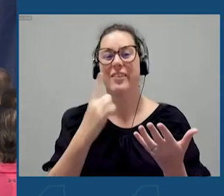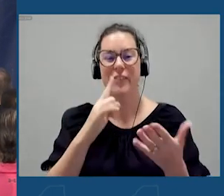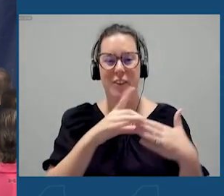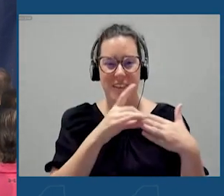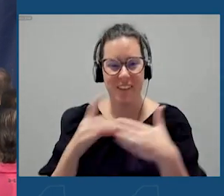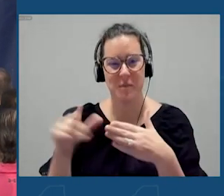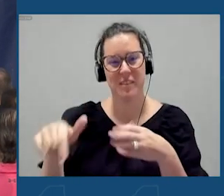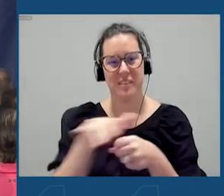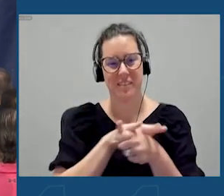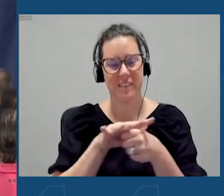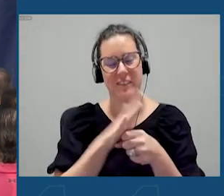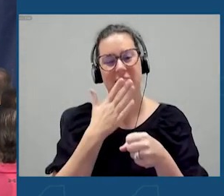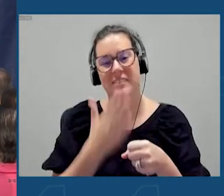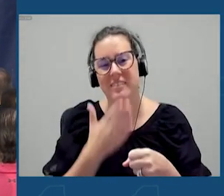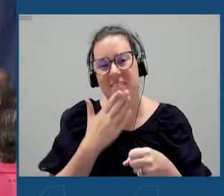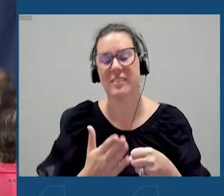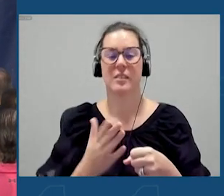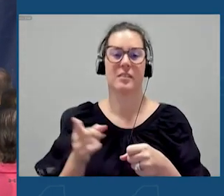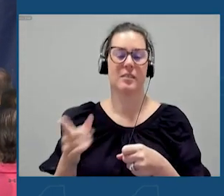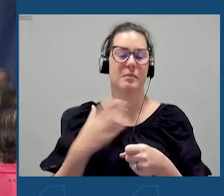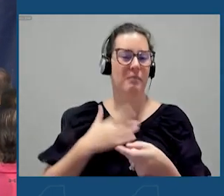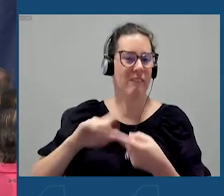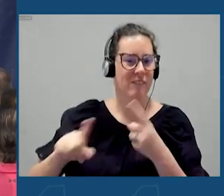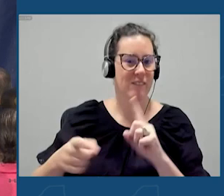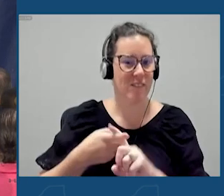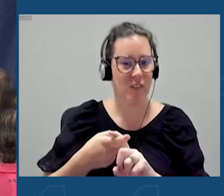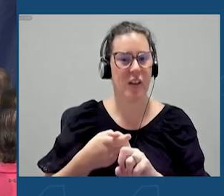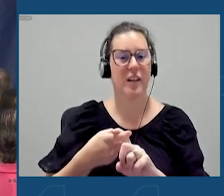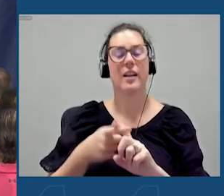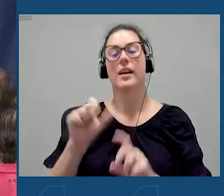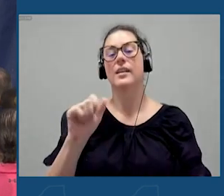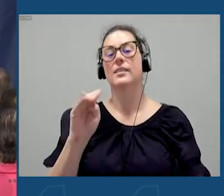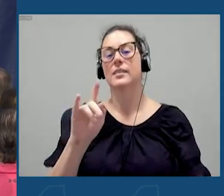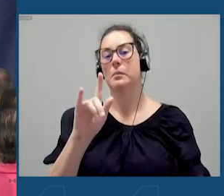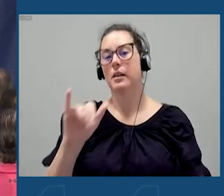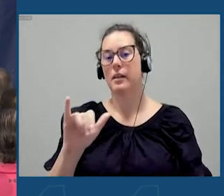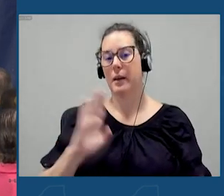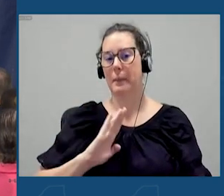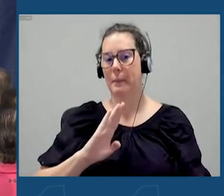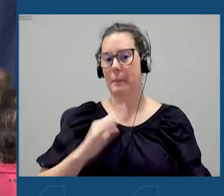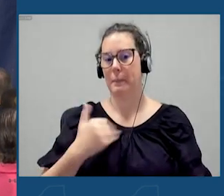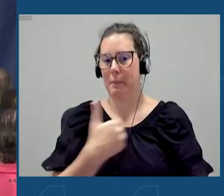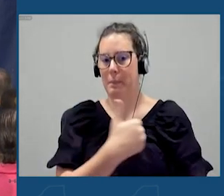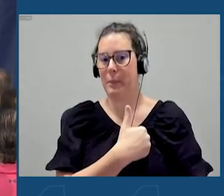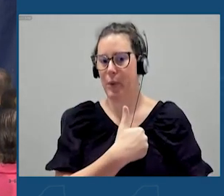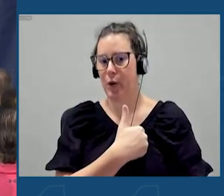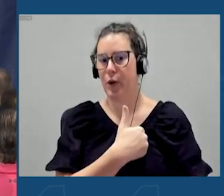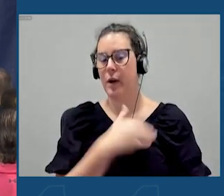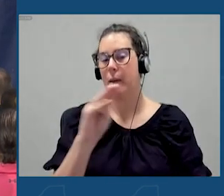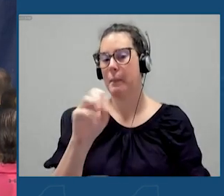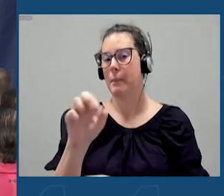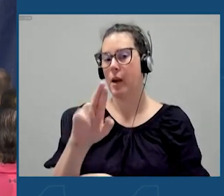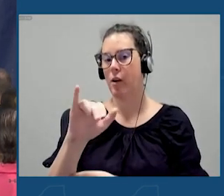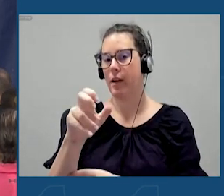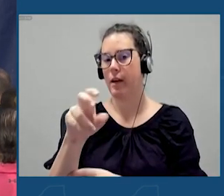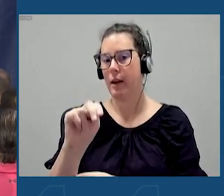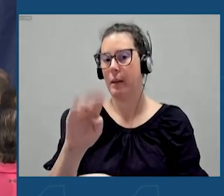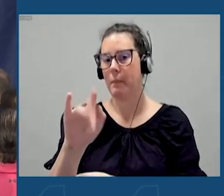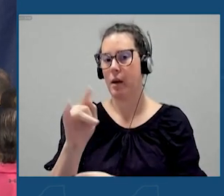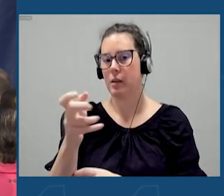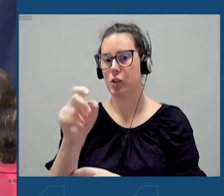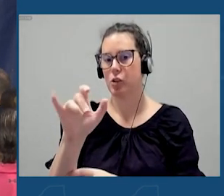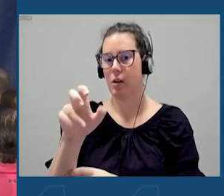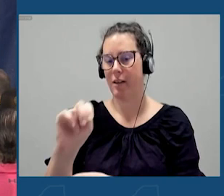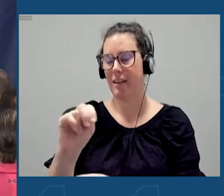region. Great friend of mine, Assembly Member Marianne Buttonshawn. And I want to thank her for, first of all, introducing me to her adorable